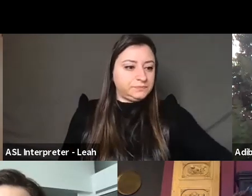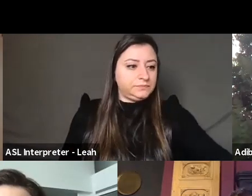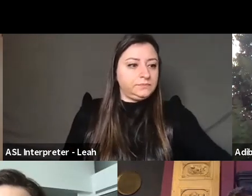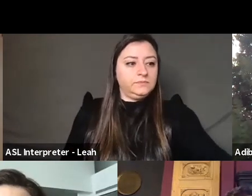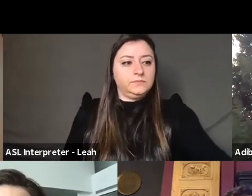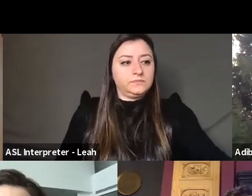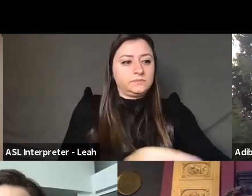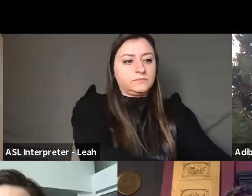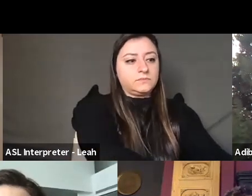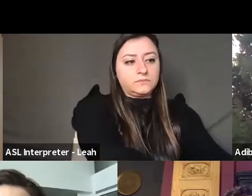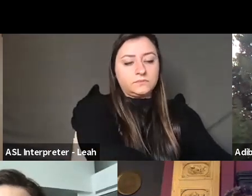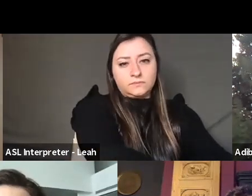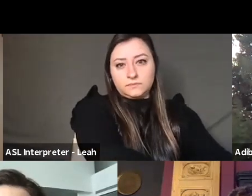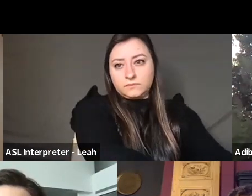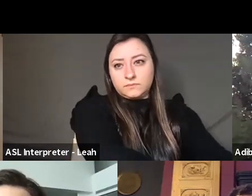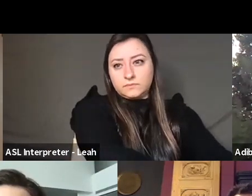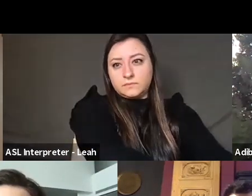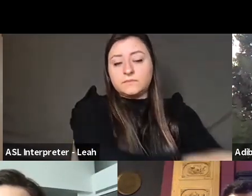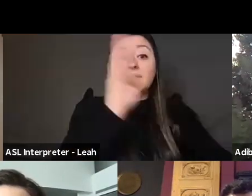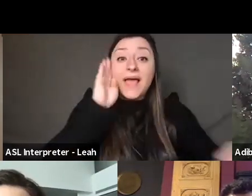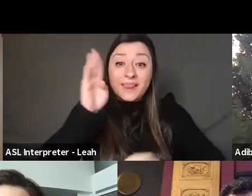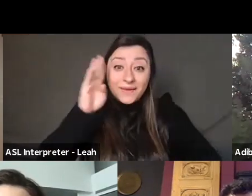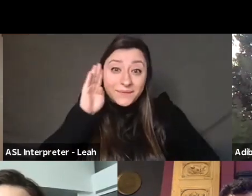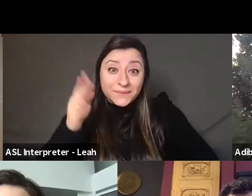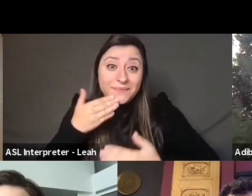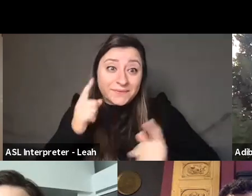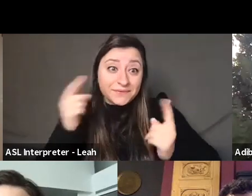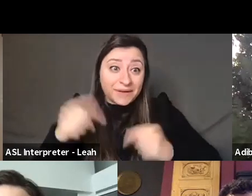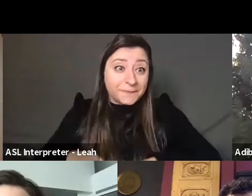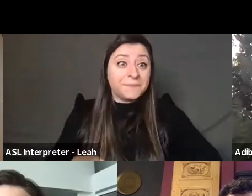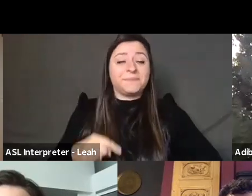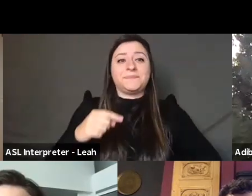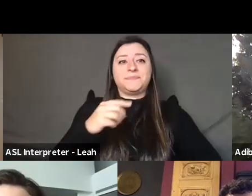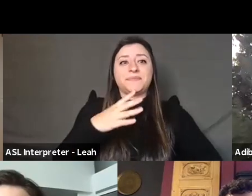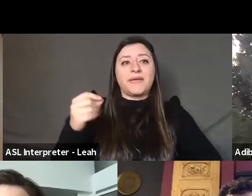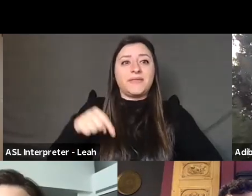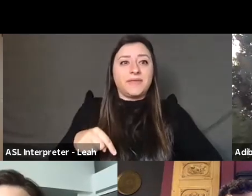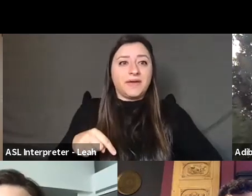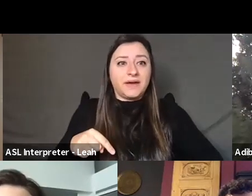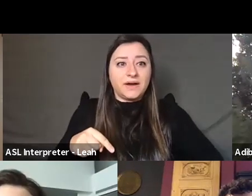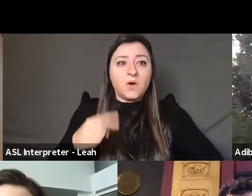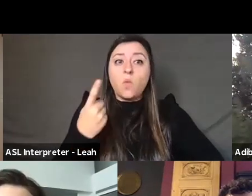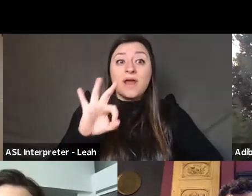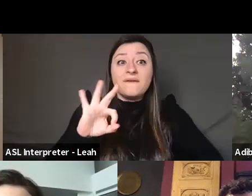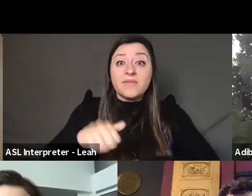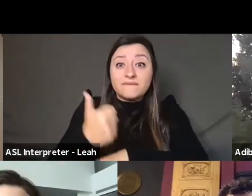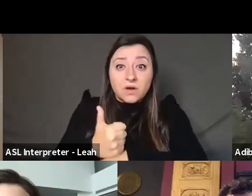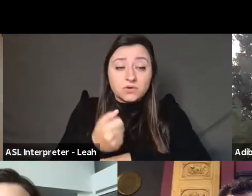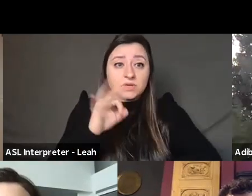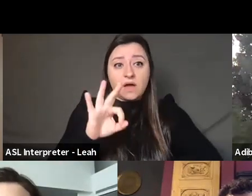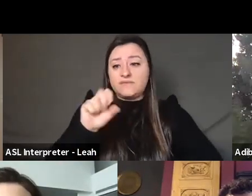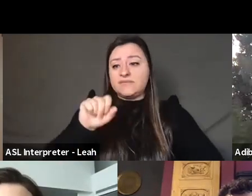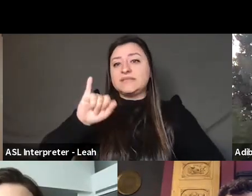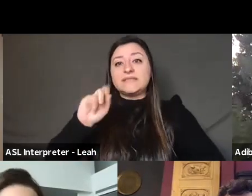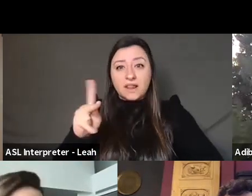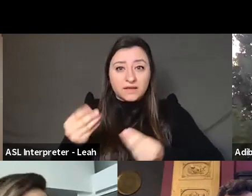That's for sure. Hello, sahla fikun. I'm Celine Simran. I'm the one of the founders of the Slow